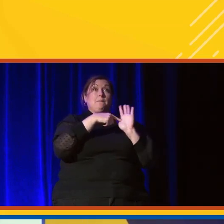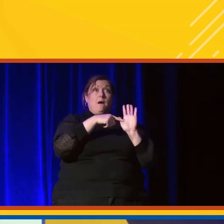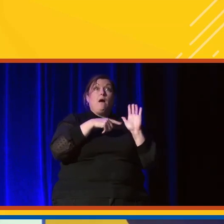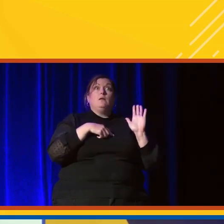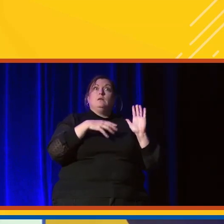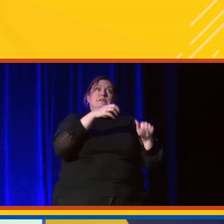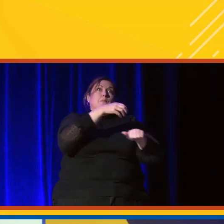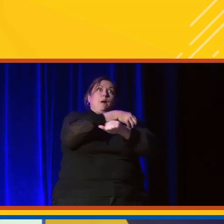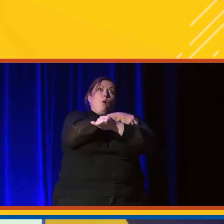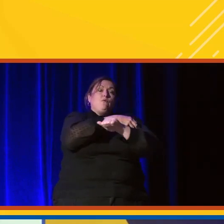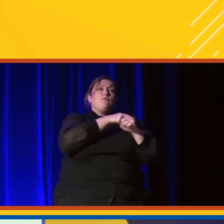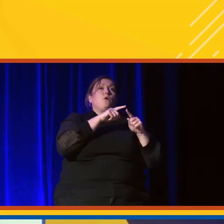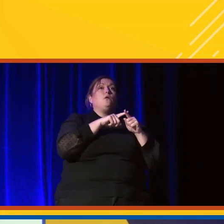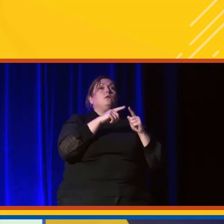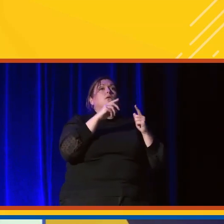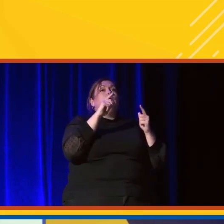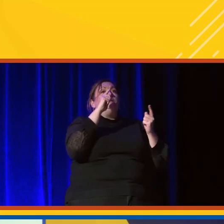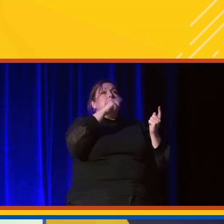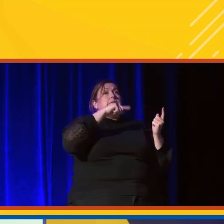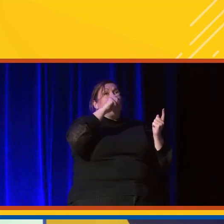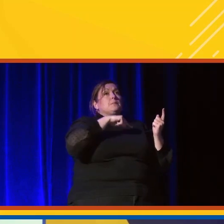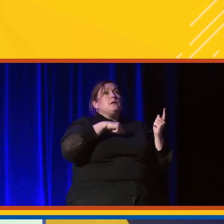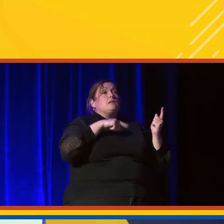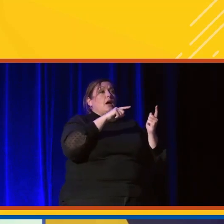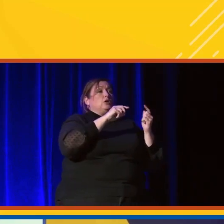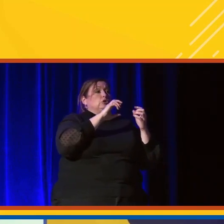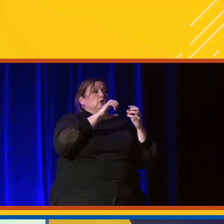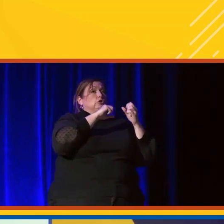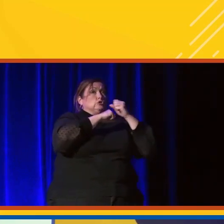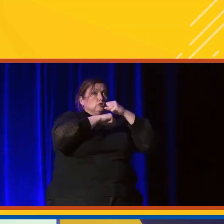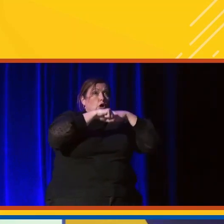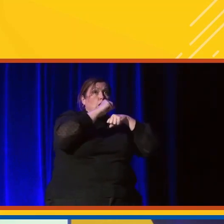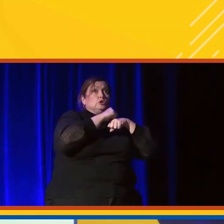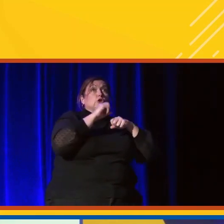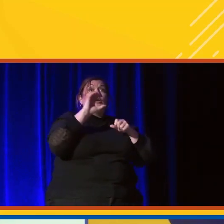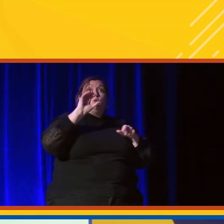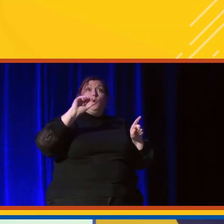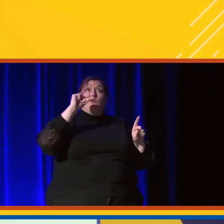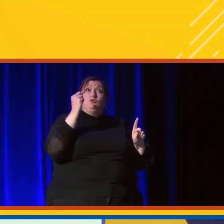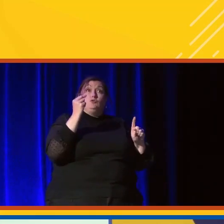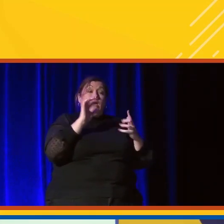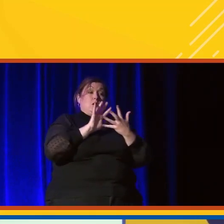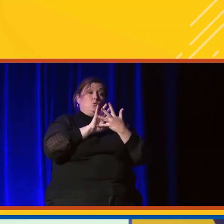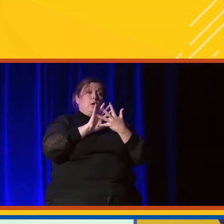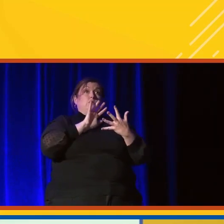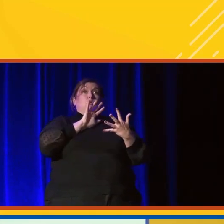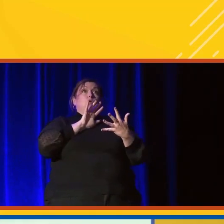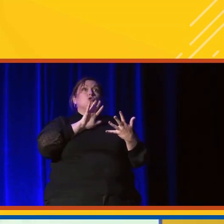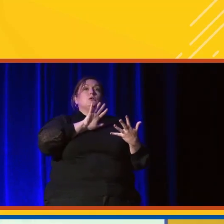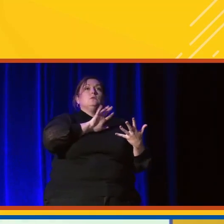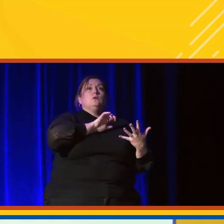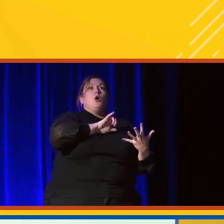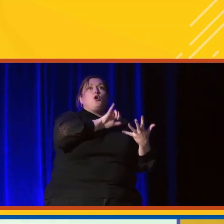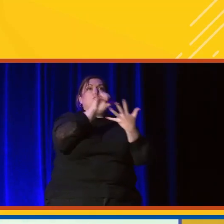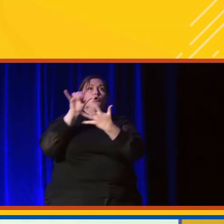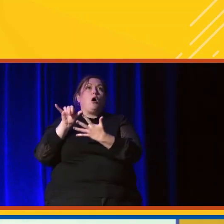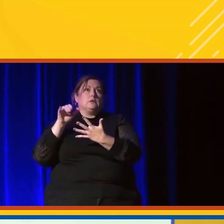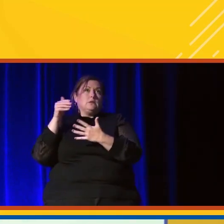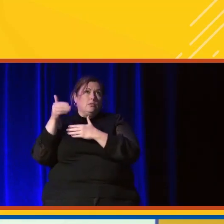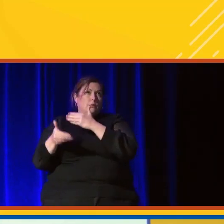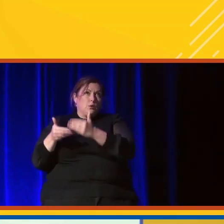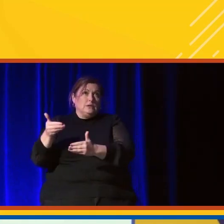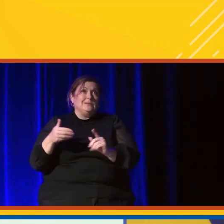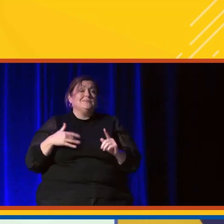structure formation at coarse grain resolutions across a broad chemical space. So really what we're excited about moving